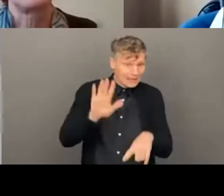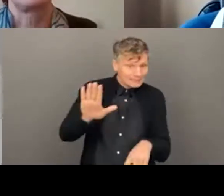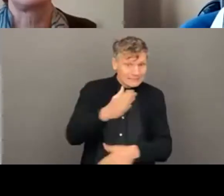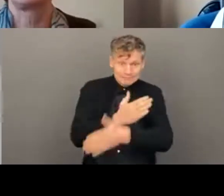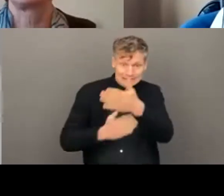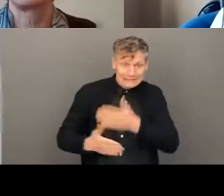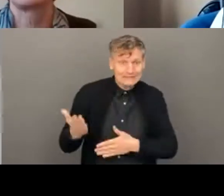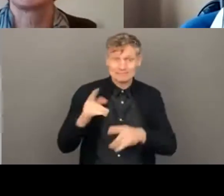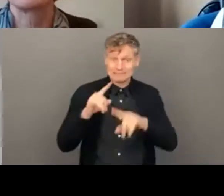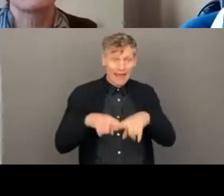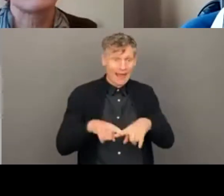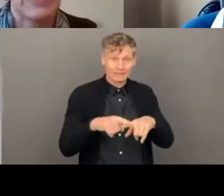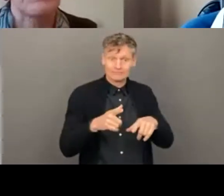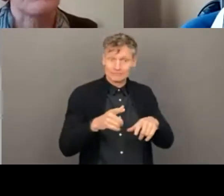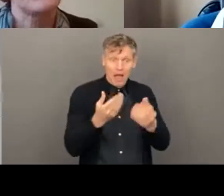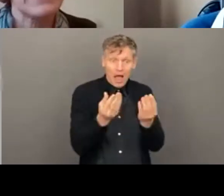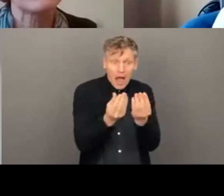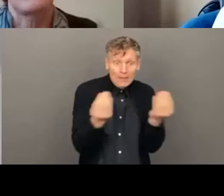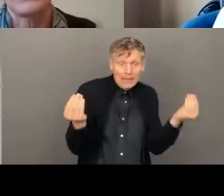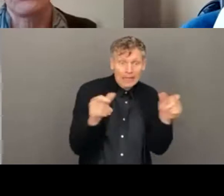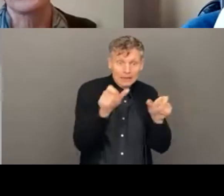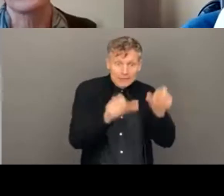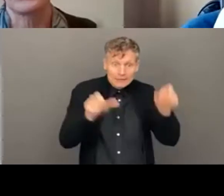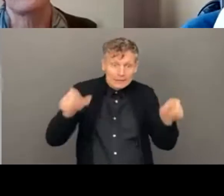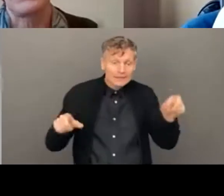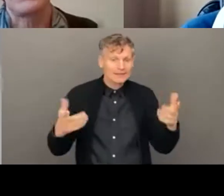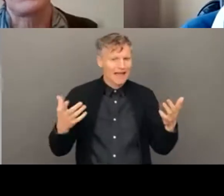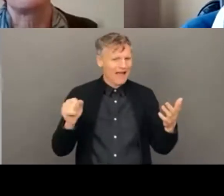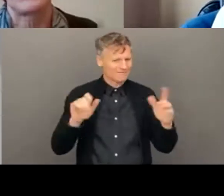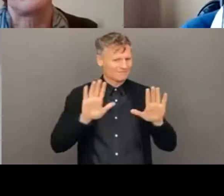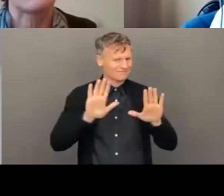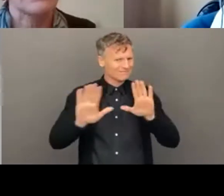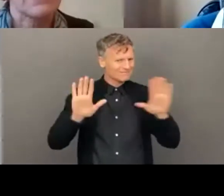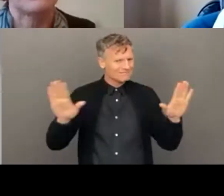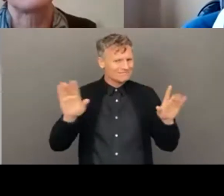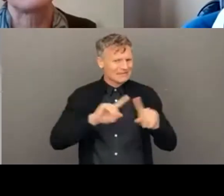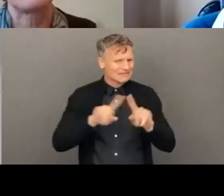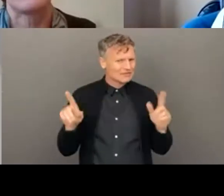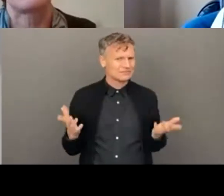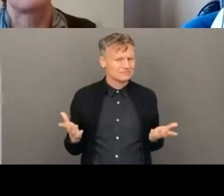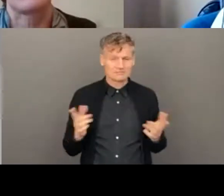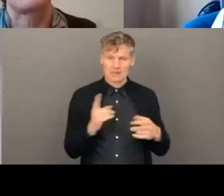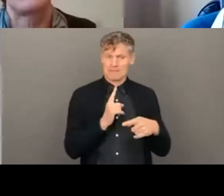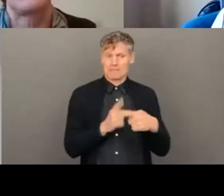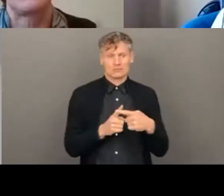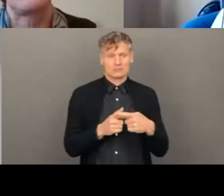involved, there are different types of needs, and then also exercises that we